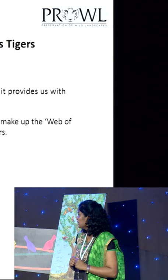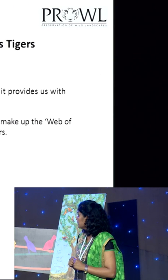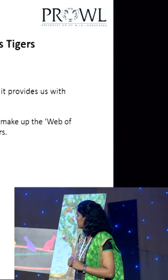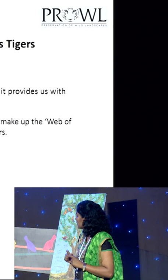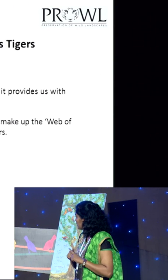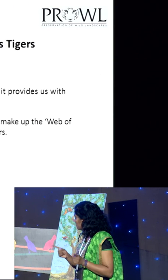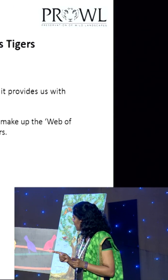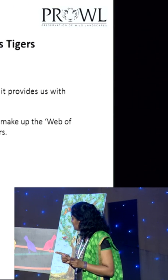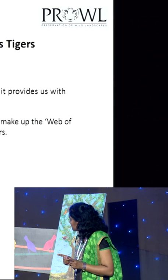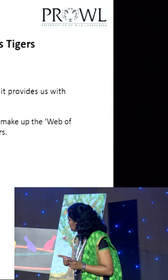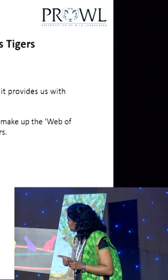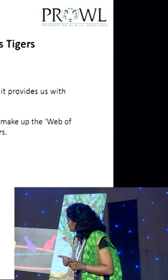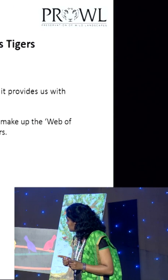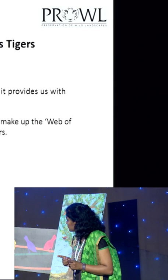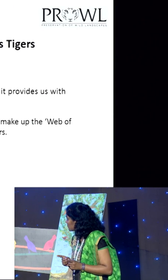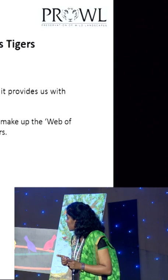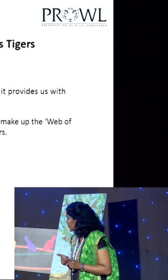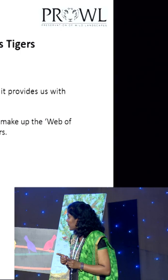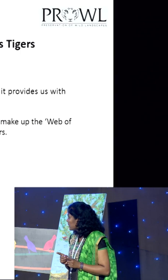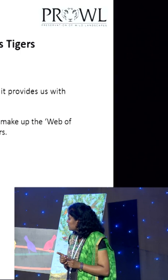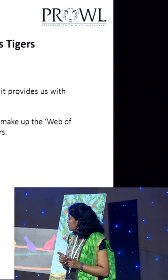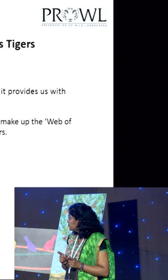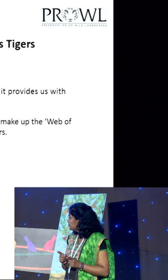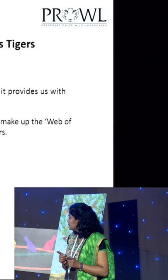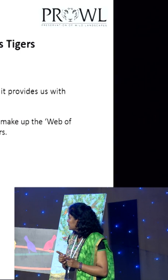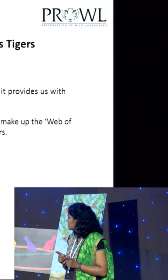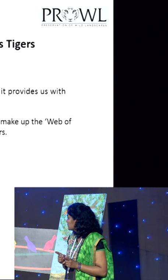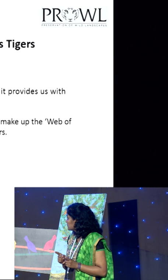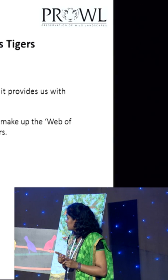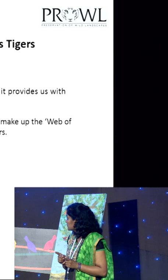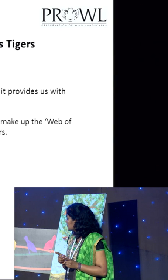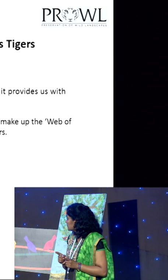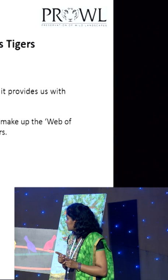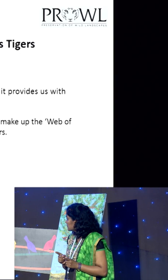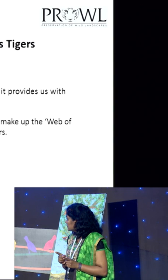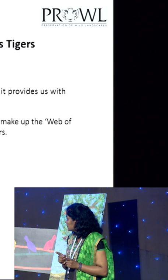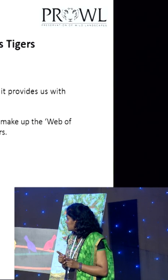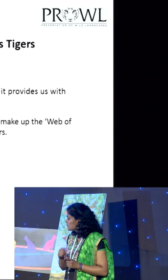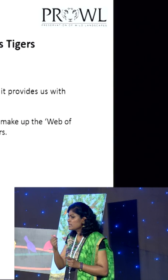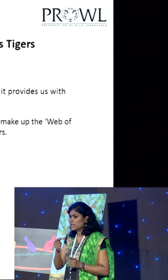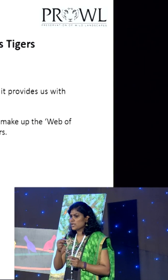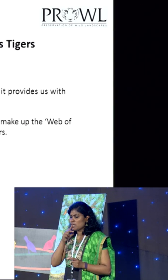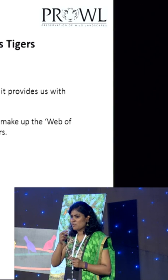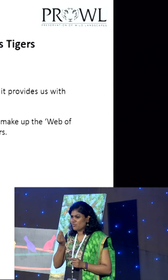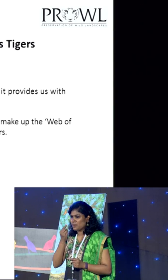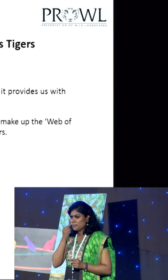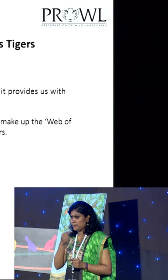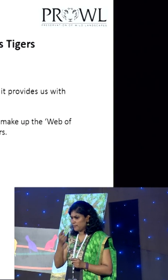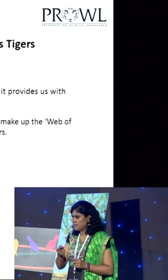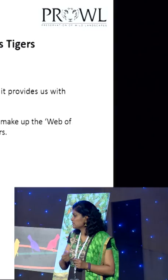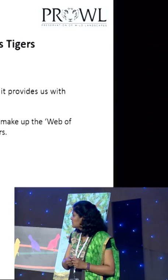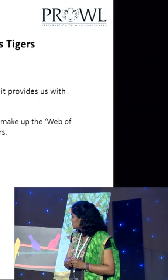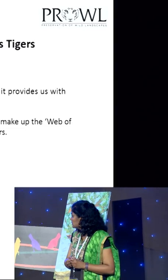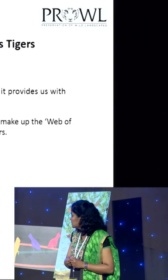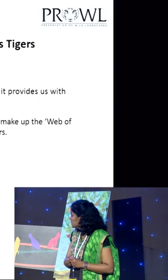But, you know, like this friend of mine, I met in Ranthambore, Mr. Fateh Singh Rathod, he told me something and that stuck